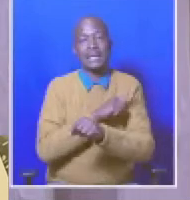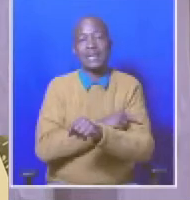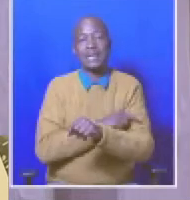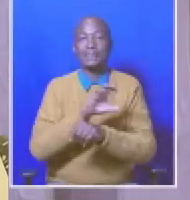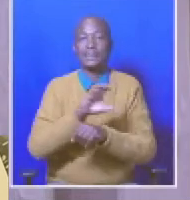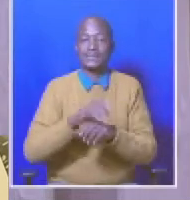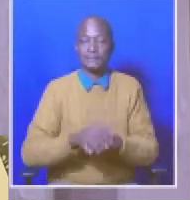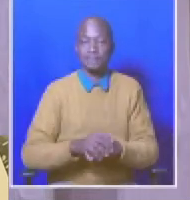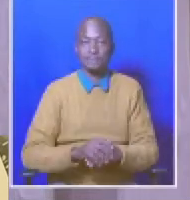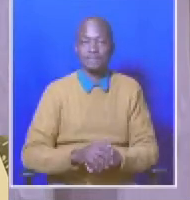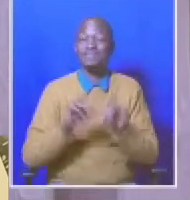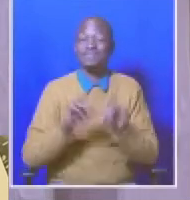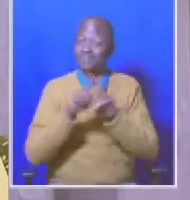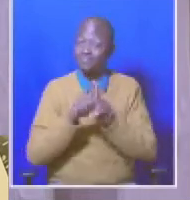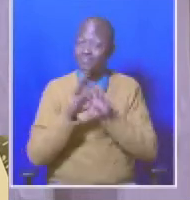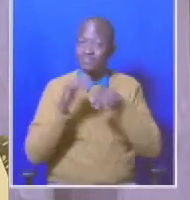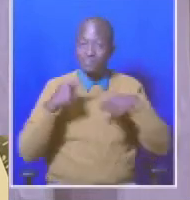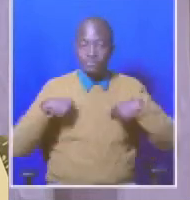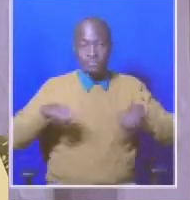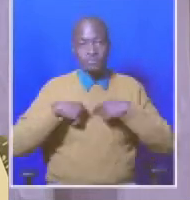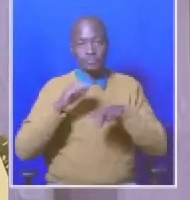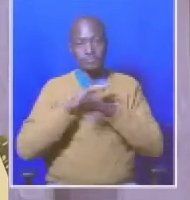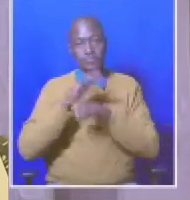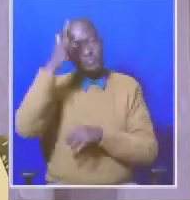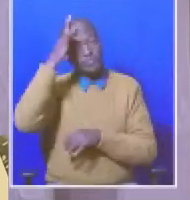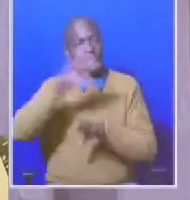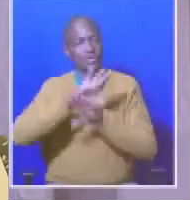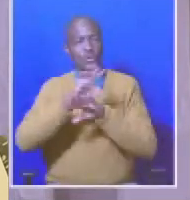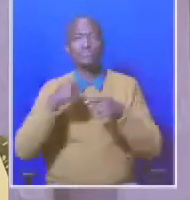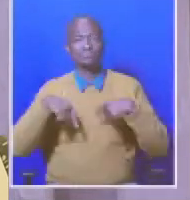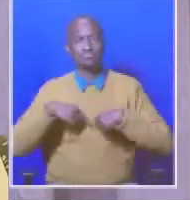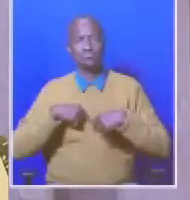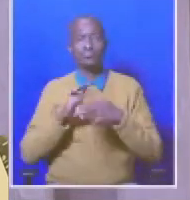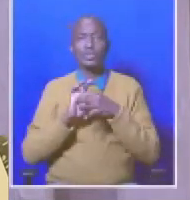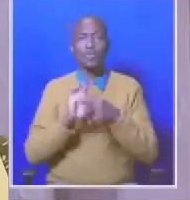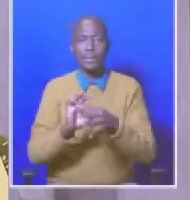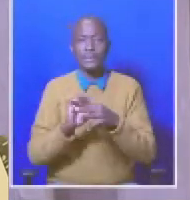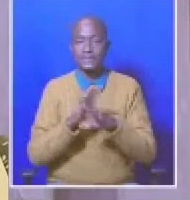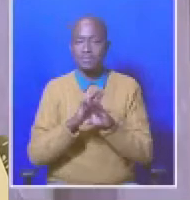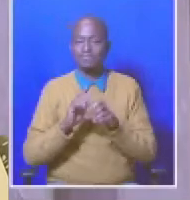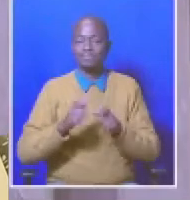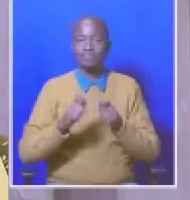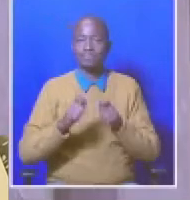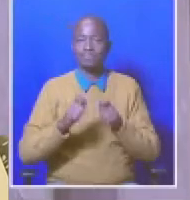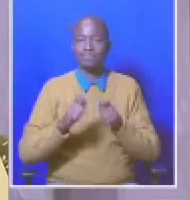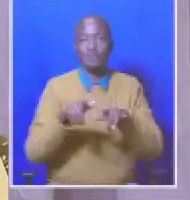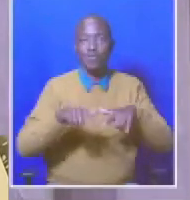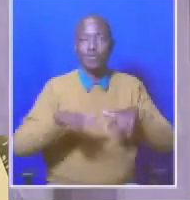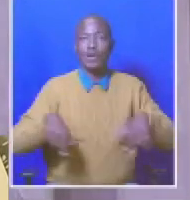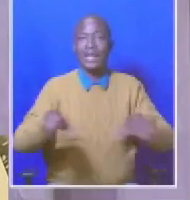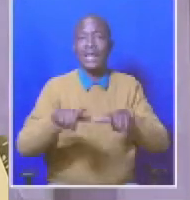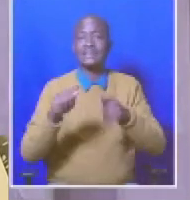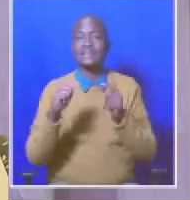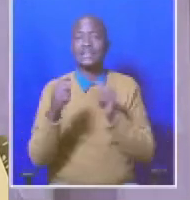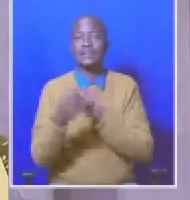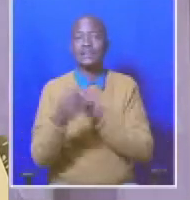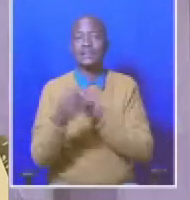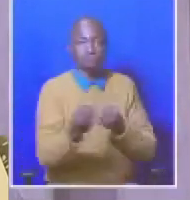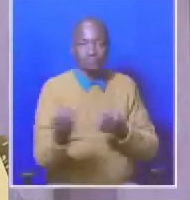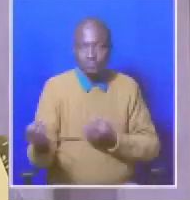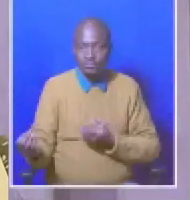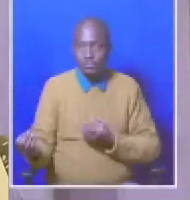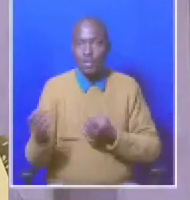Chairperson, as government, we are committed to fast track the pace of land reform in order to ensure